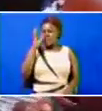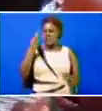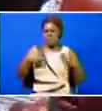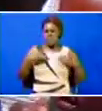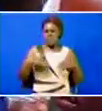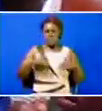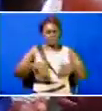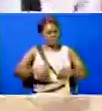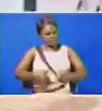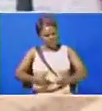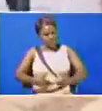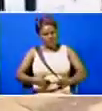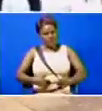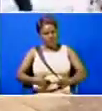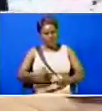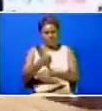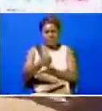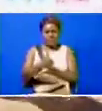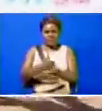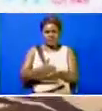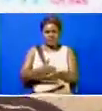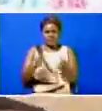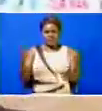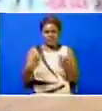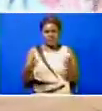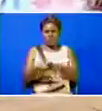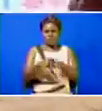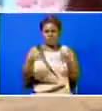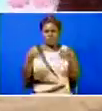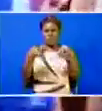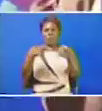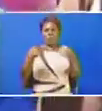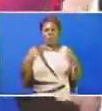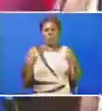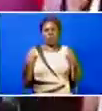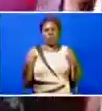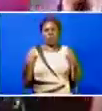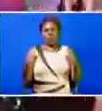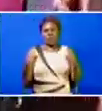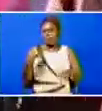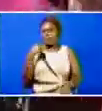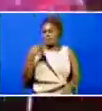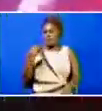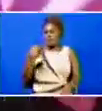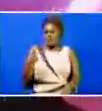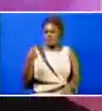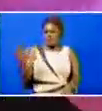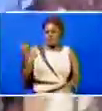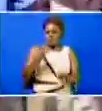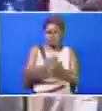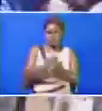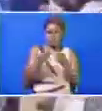kitu tumechoka nayo. But a section of the residents also opposed the claims by Kamau backers, claiming they were hired by